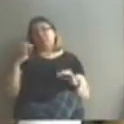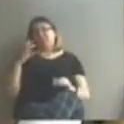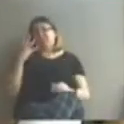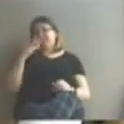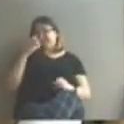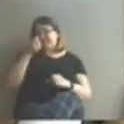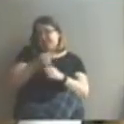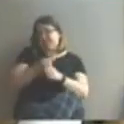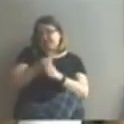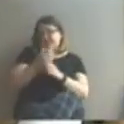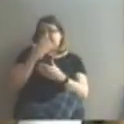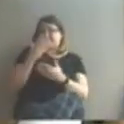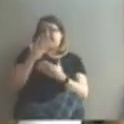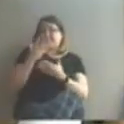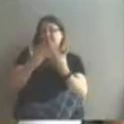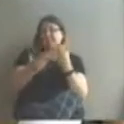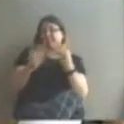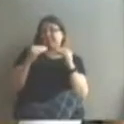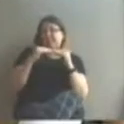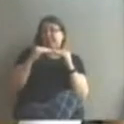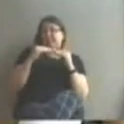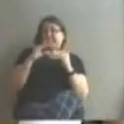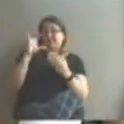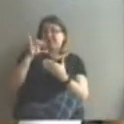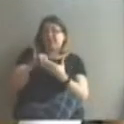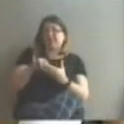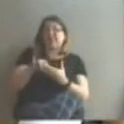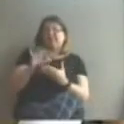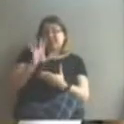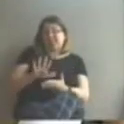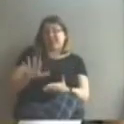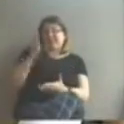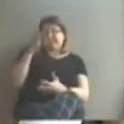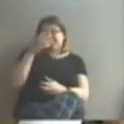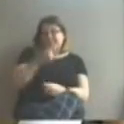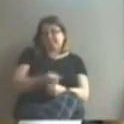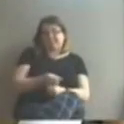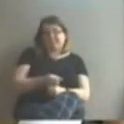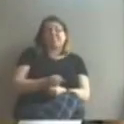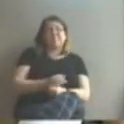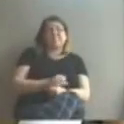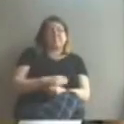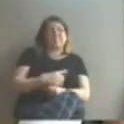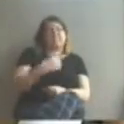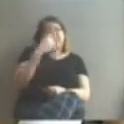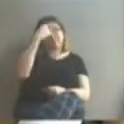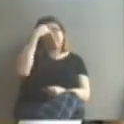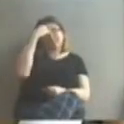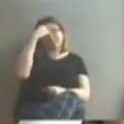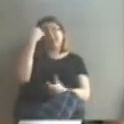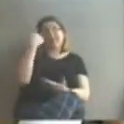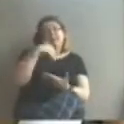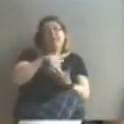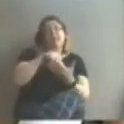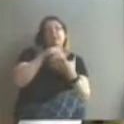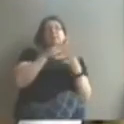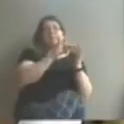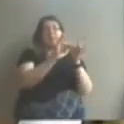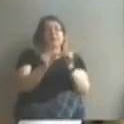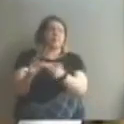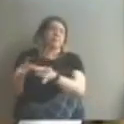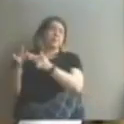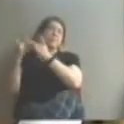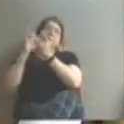me, might be a bit more than that. That's about right. So I think that here again, building coherence around that